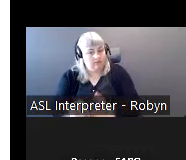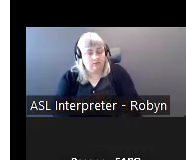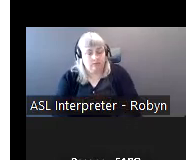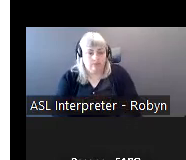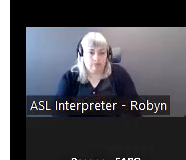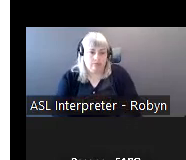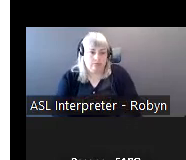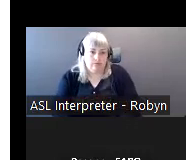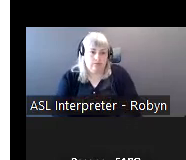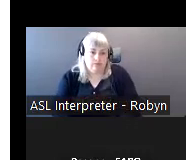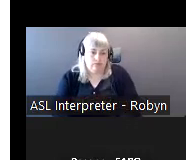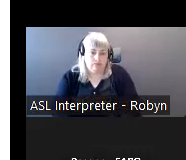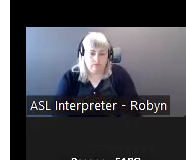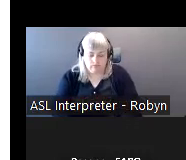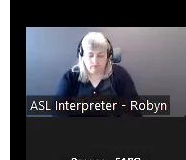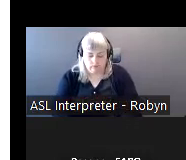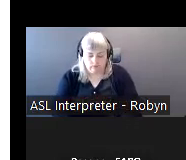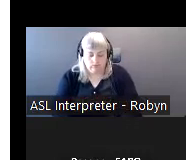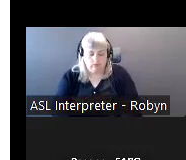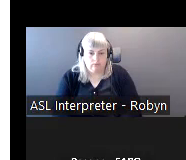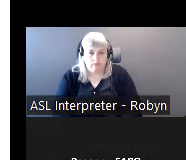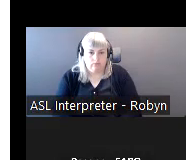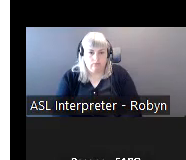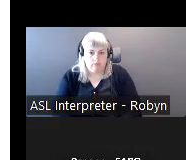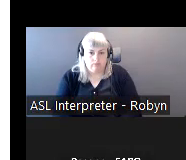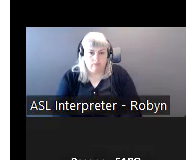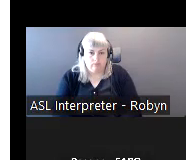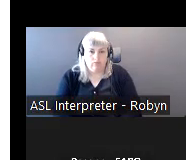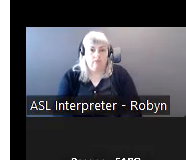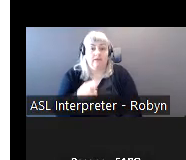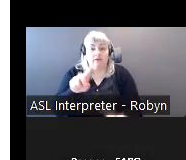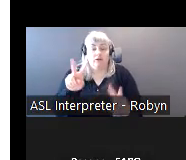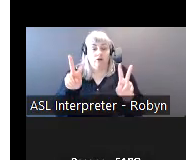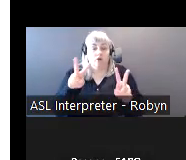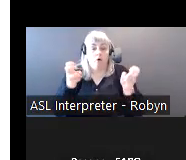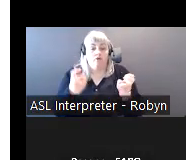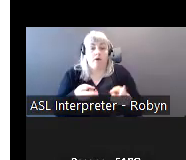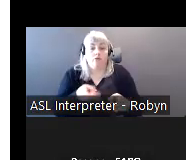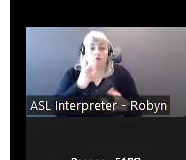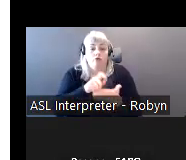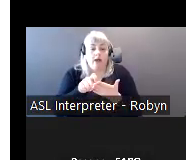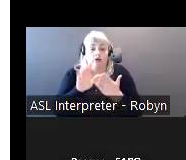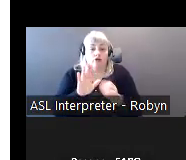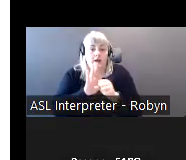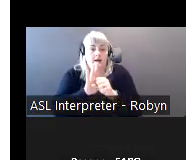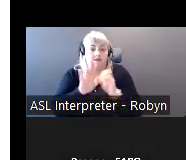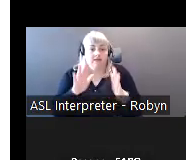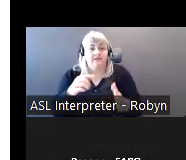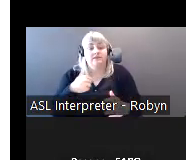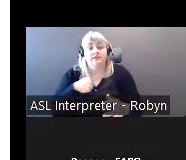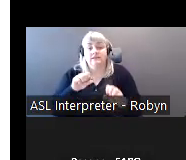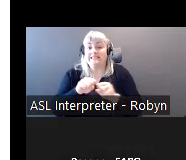I also love this quote by two incredible writers and activists. I want to